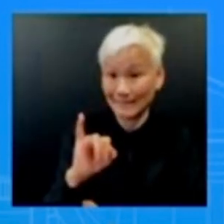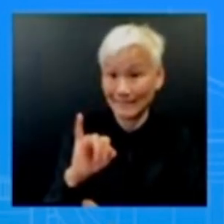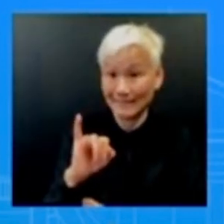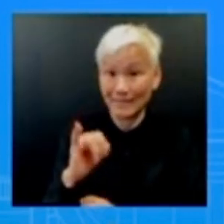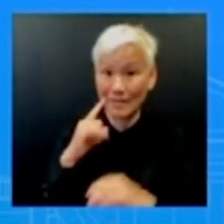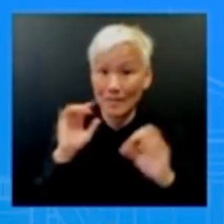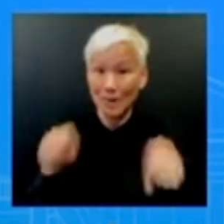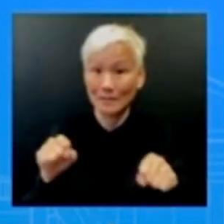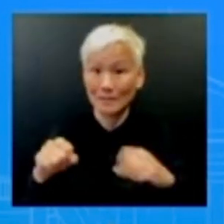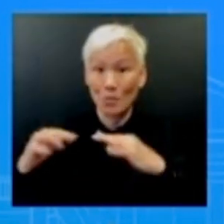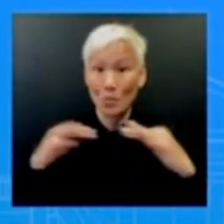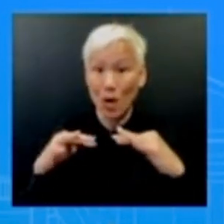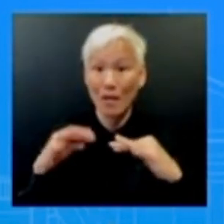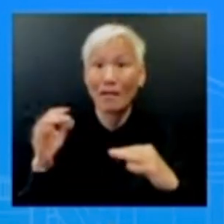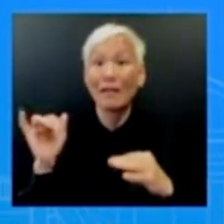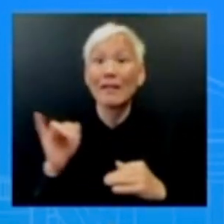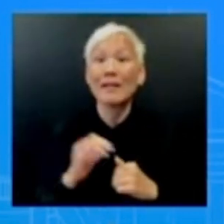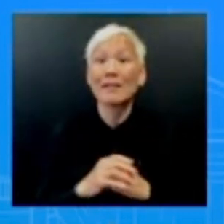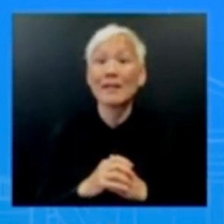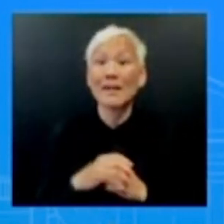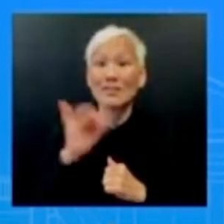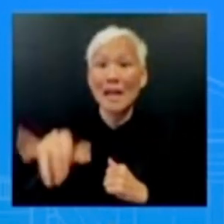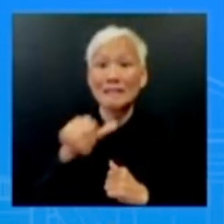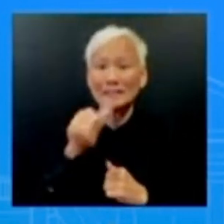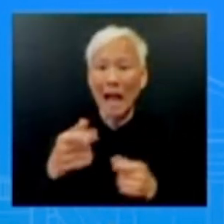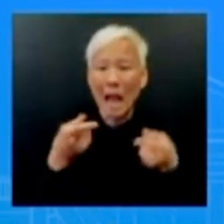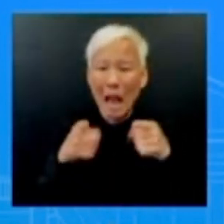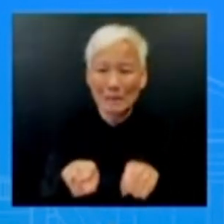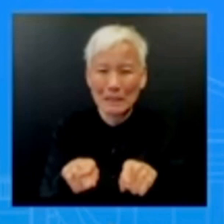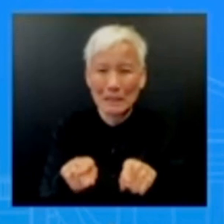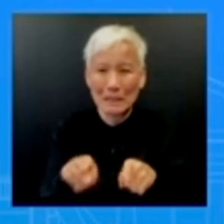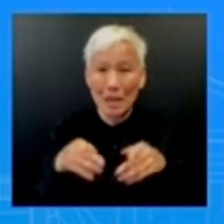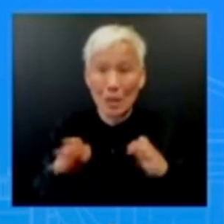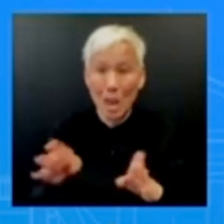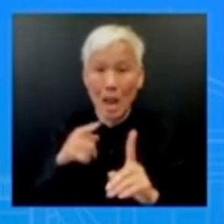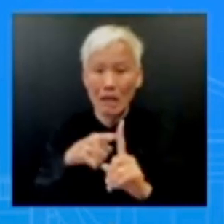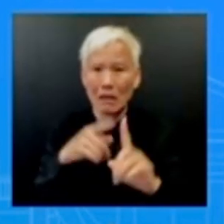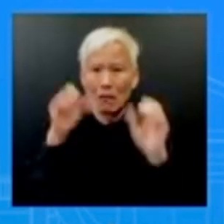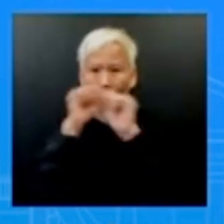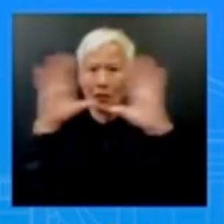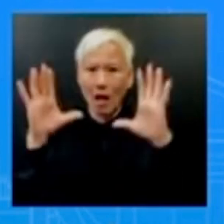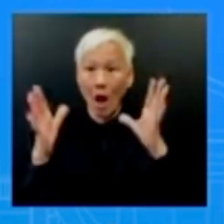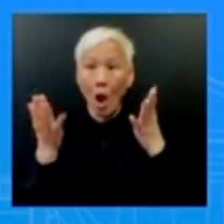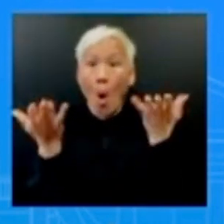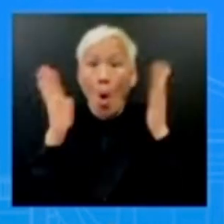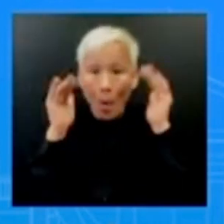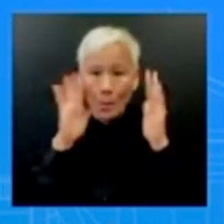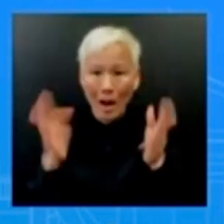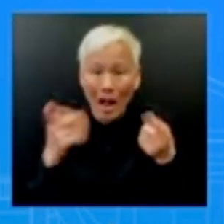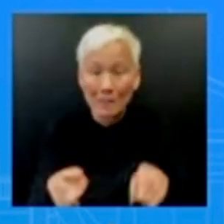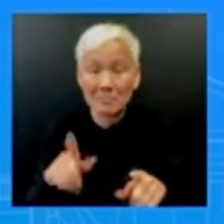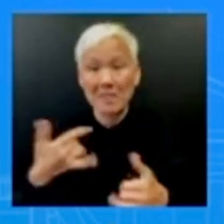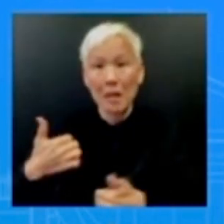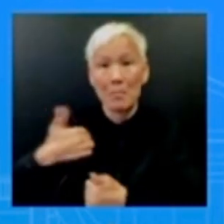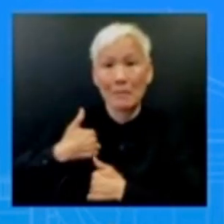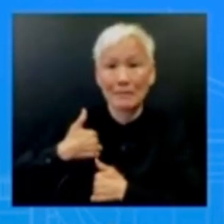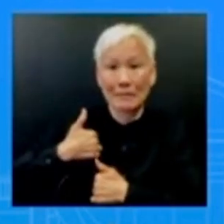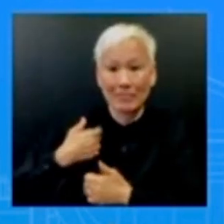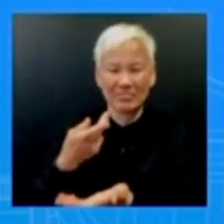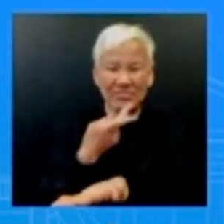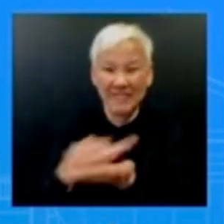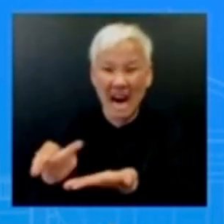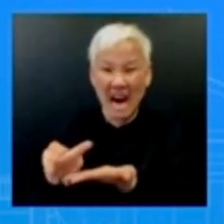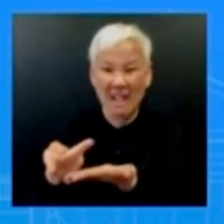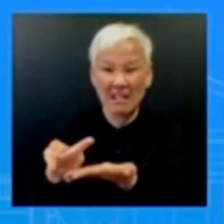gone anywhere near the direction he wanted it to go, and a military that is clearly failing on the battlefield. So it's a bit